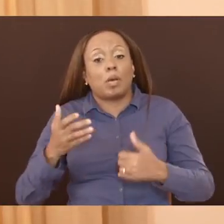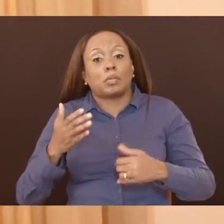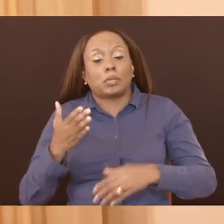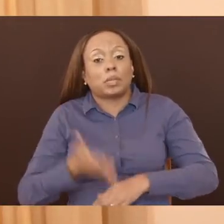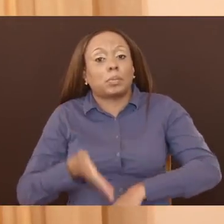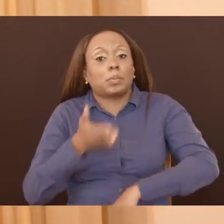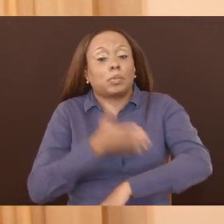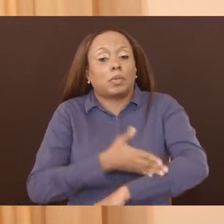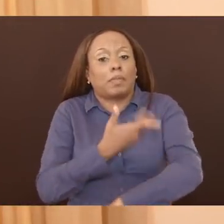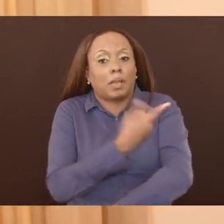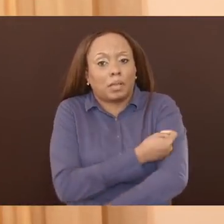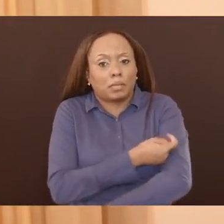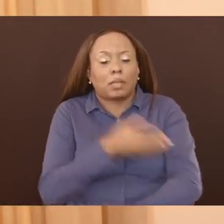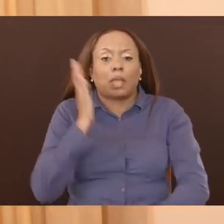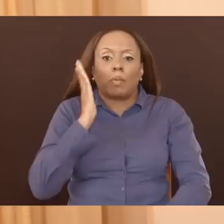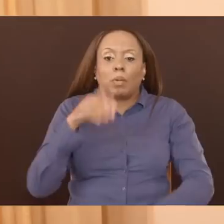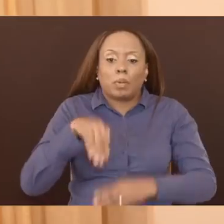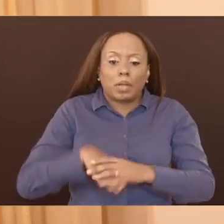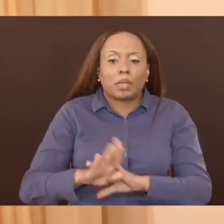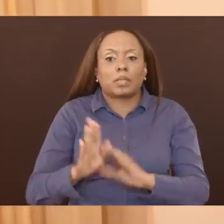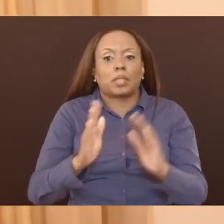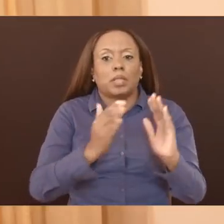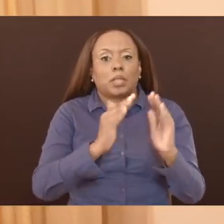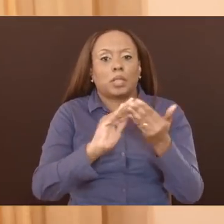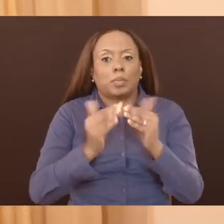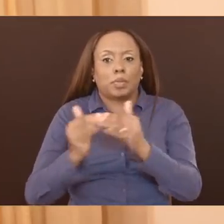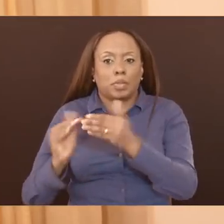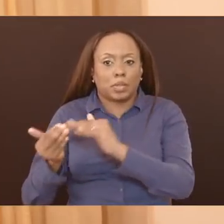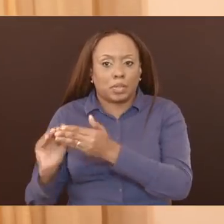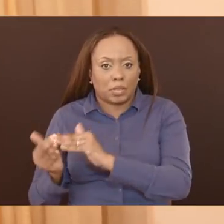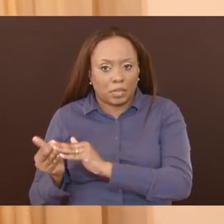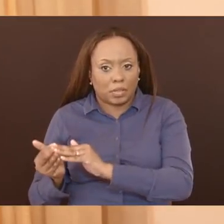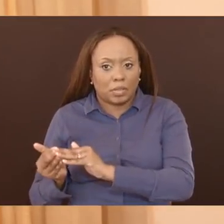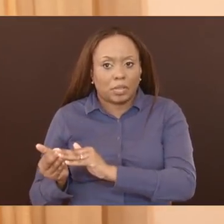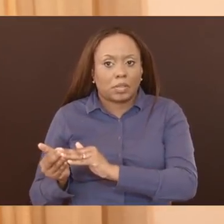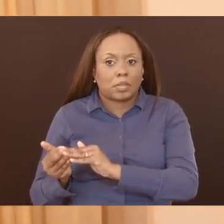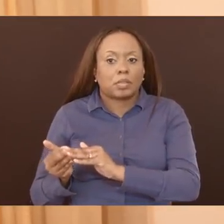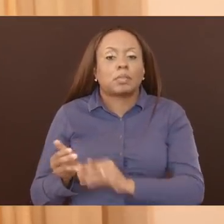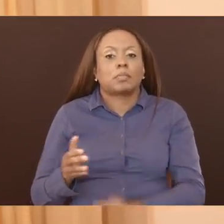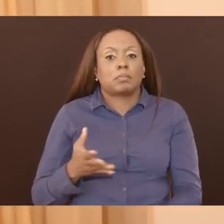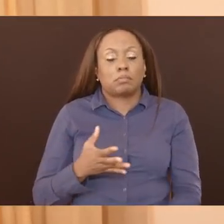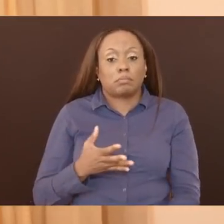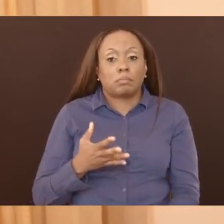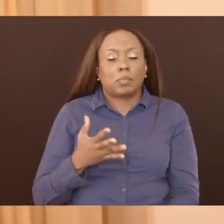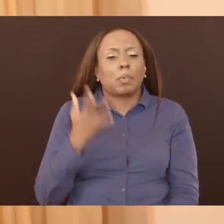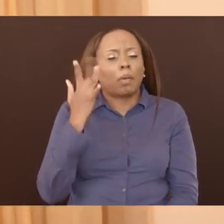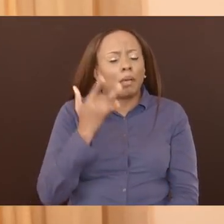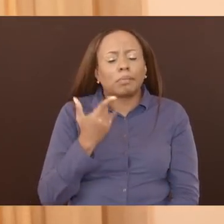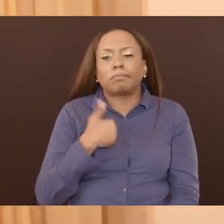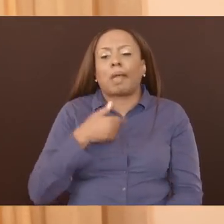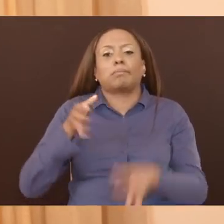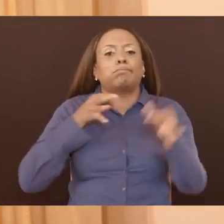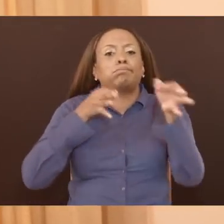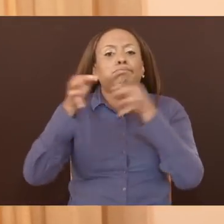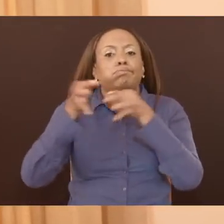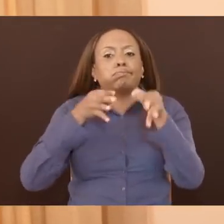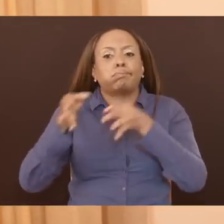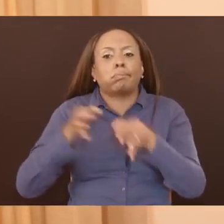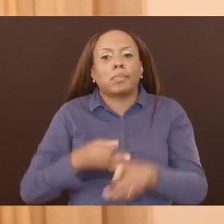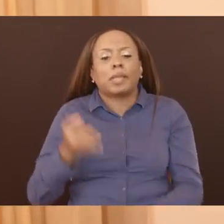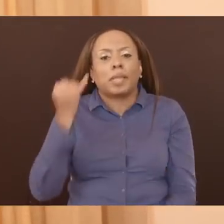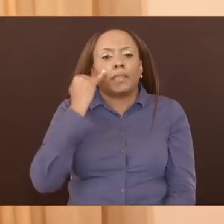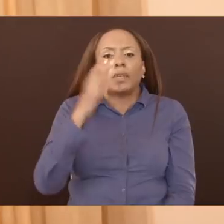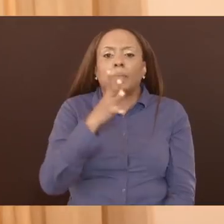in order to boost vaccination, we will go into communities where people are. And why? As I've explained to many persons, a mother with